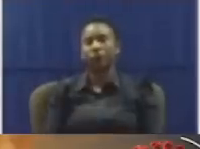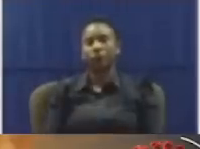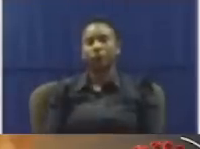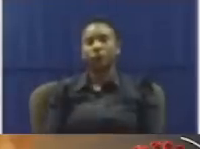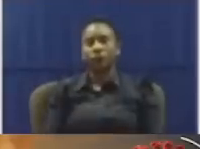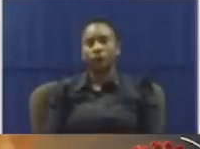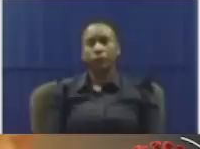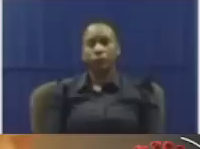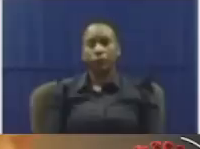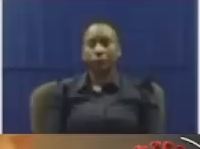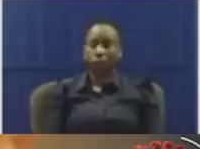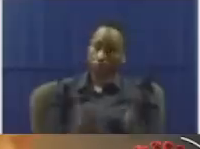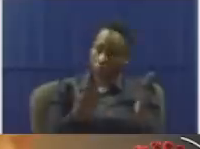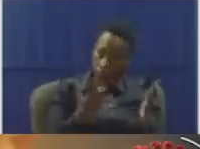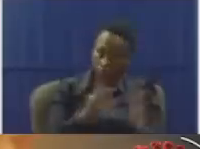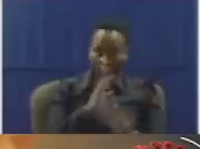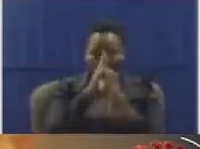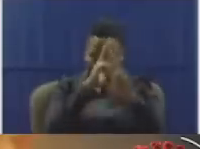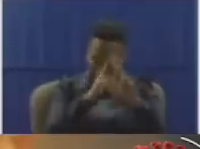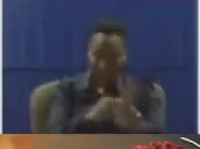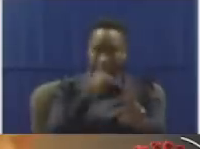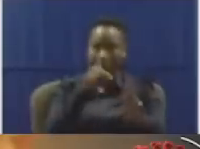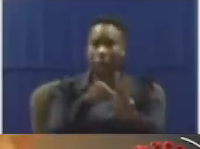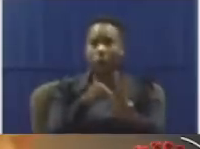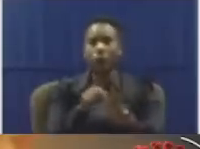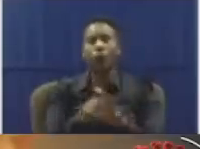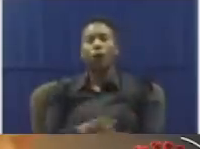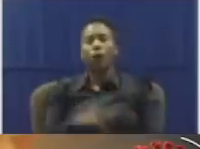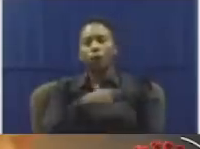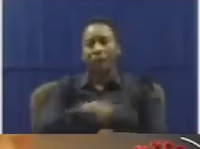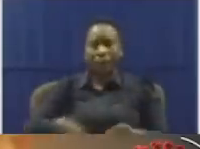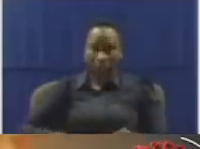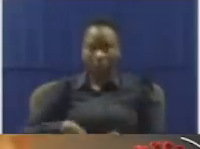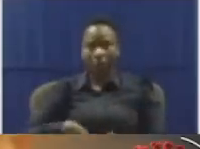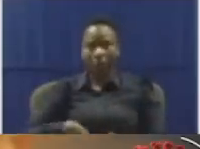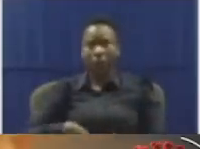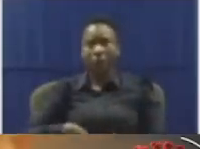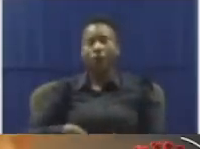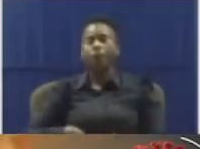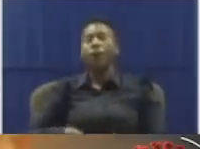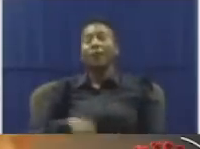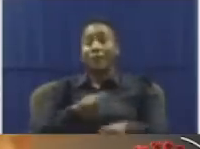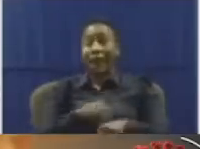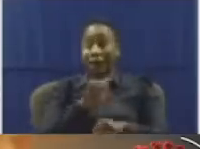We respected your president while he was speaking, Honourable Papa. Perhaps you could return the compliment.